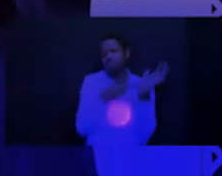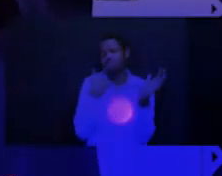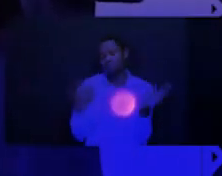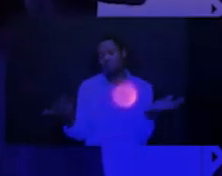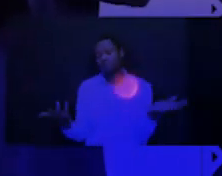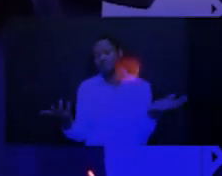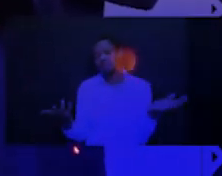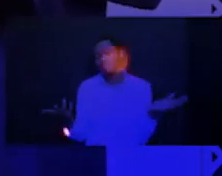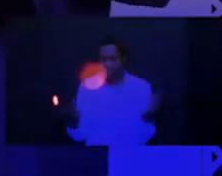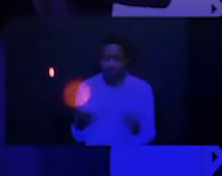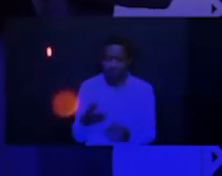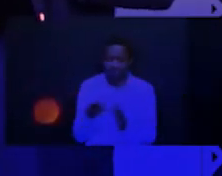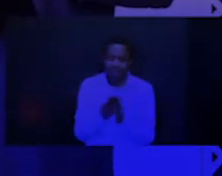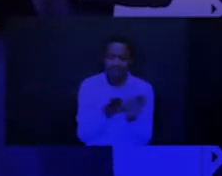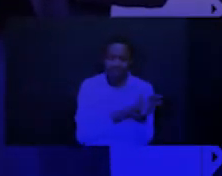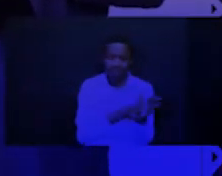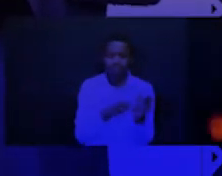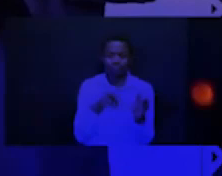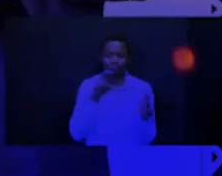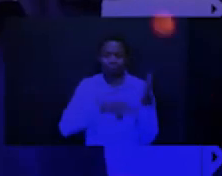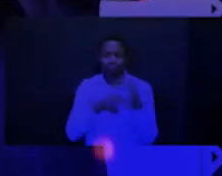30. And